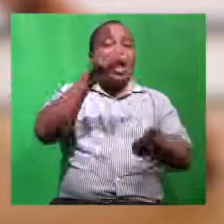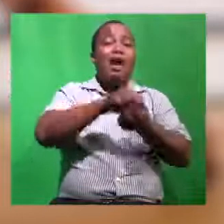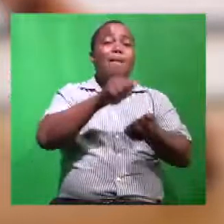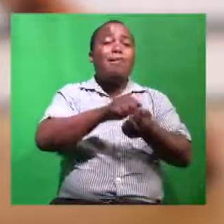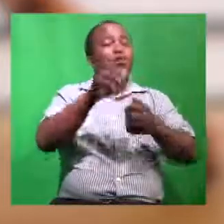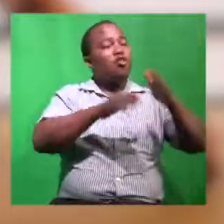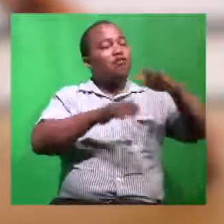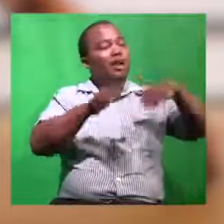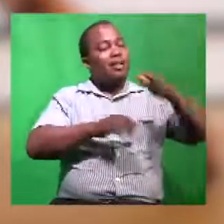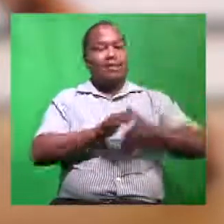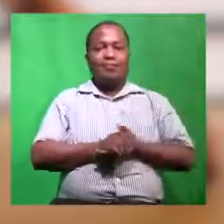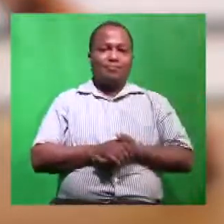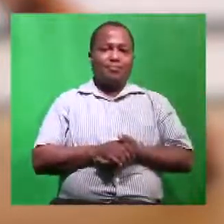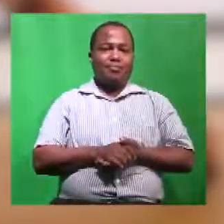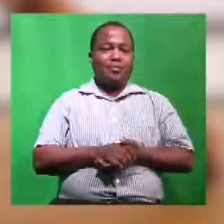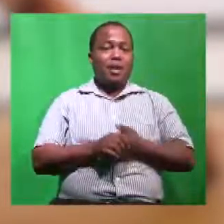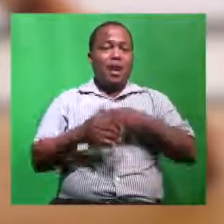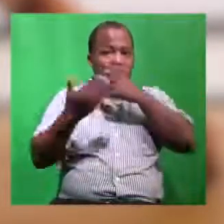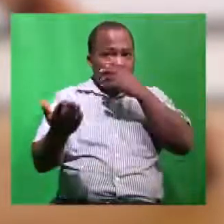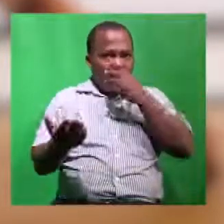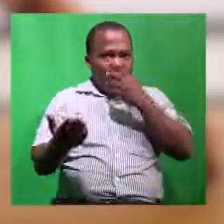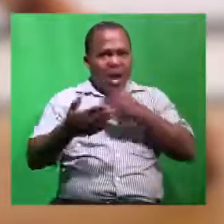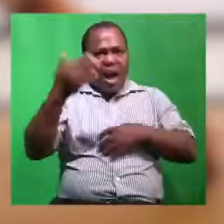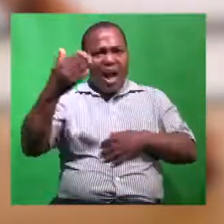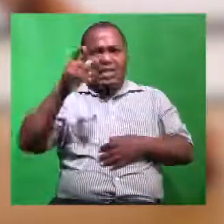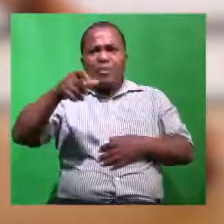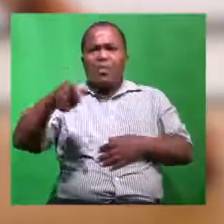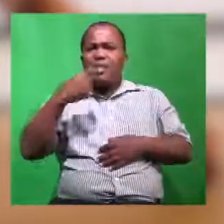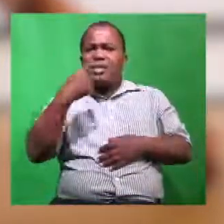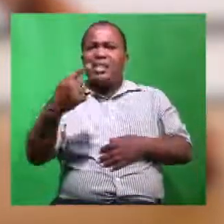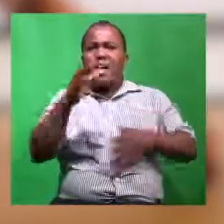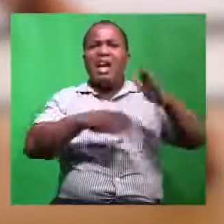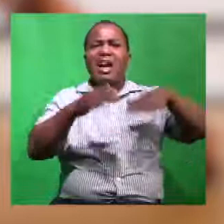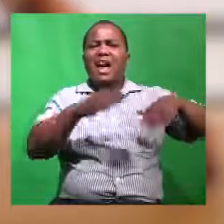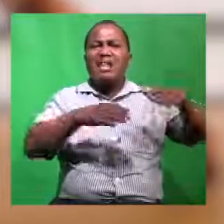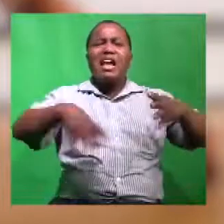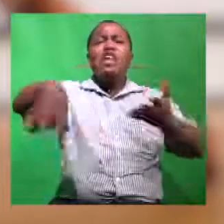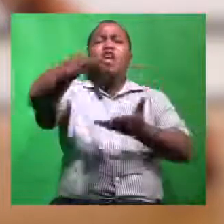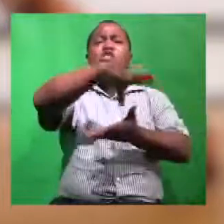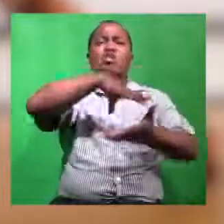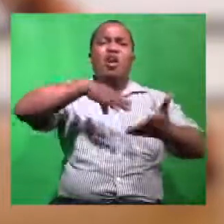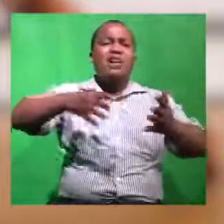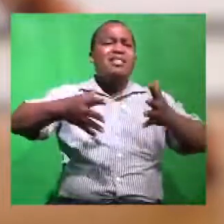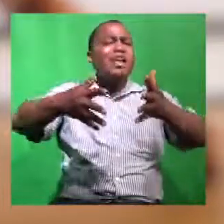culture. So other people say that culture is a total way of life.